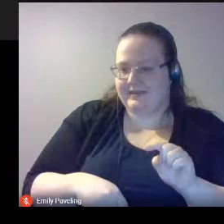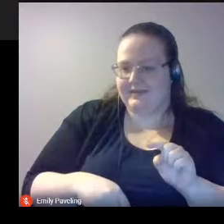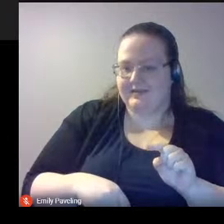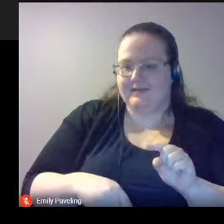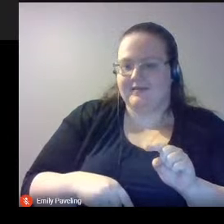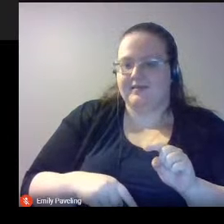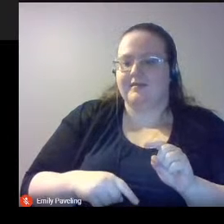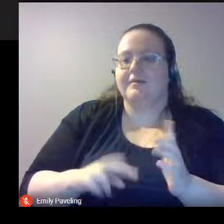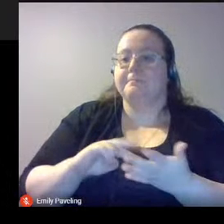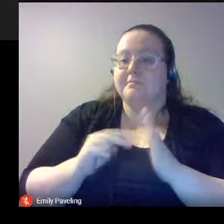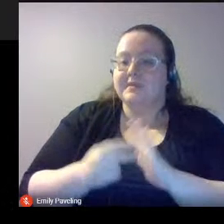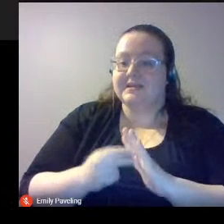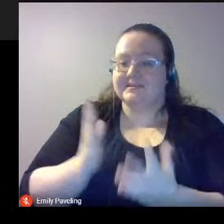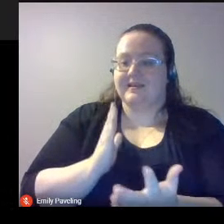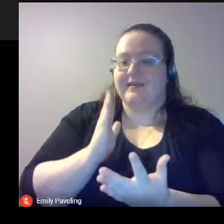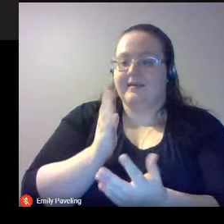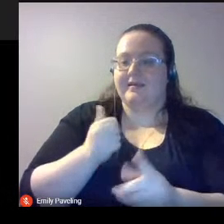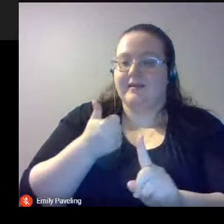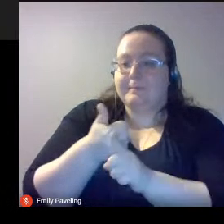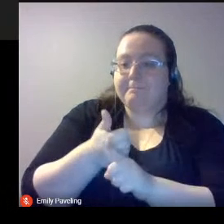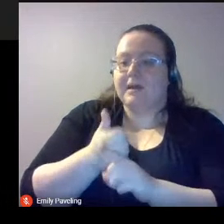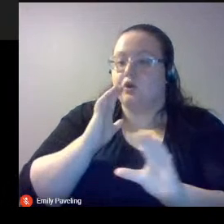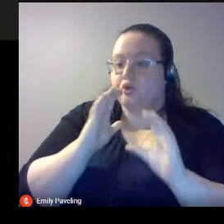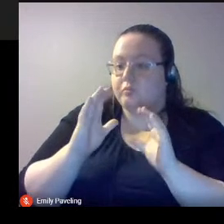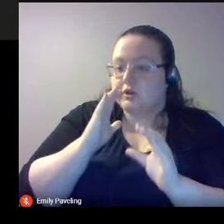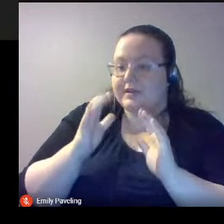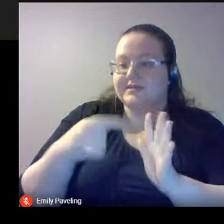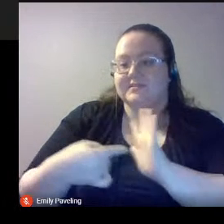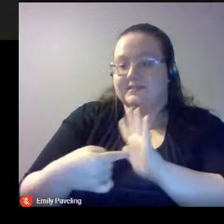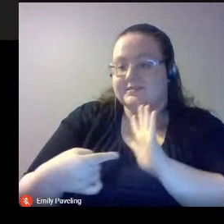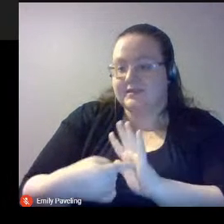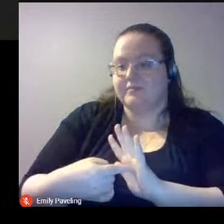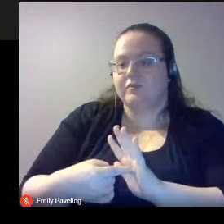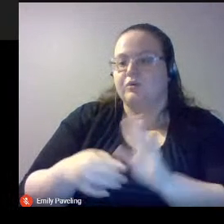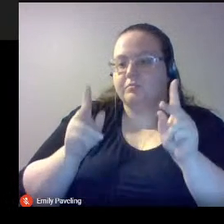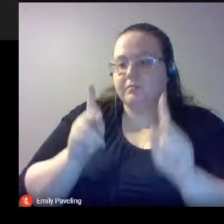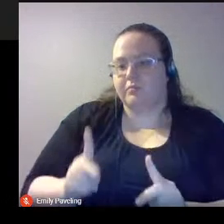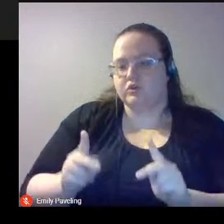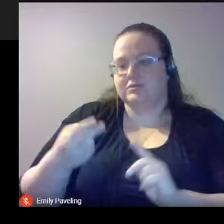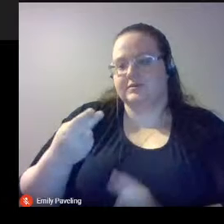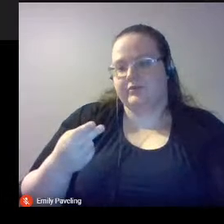essential communication for a person who is hearing impaired, and